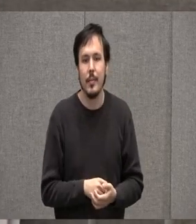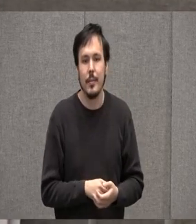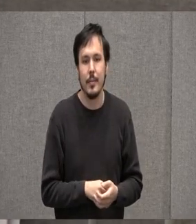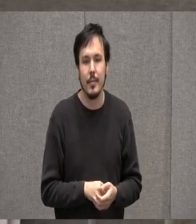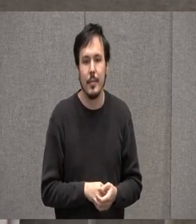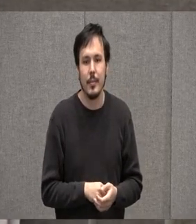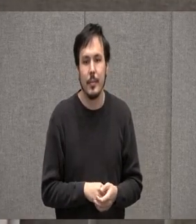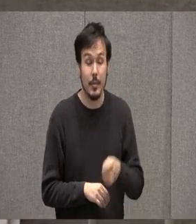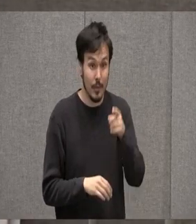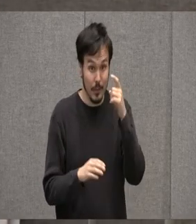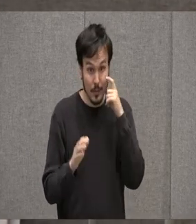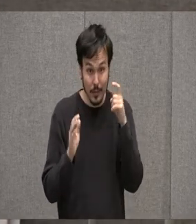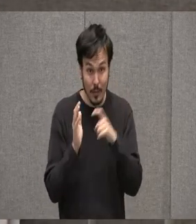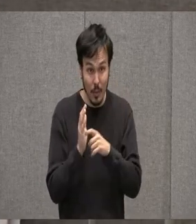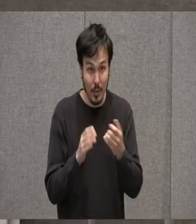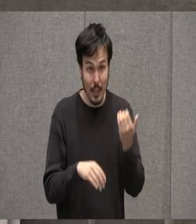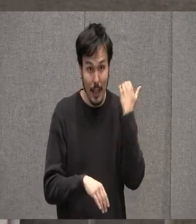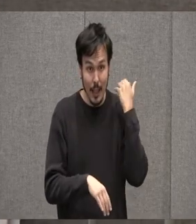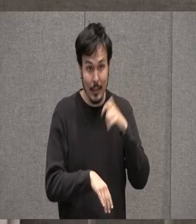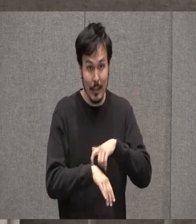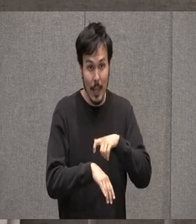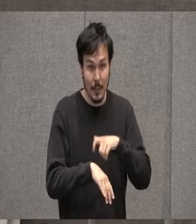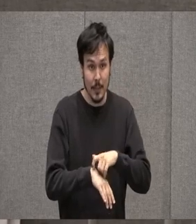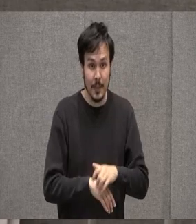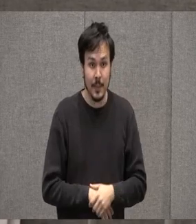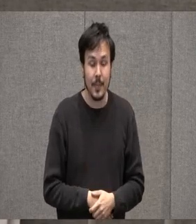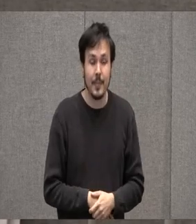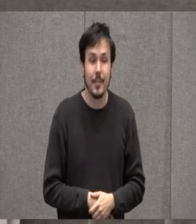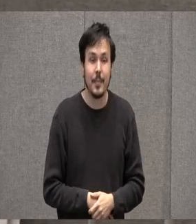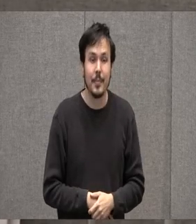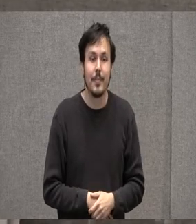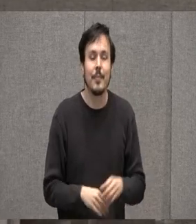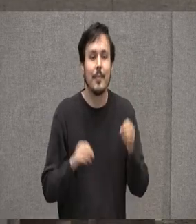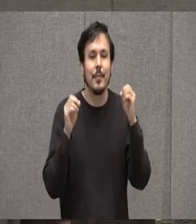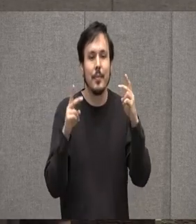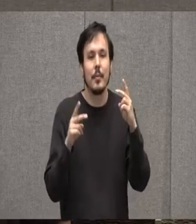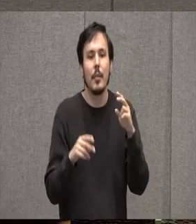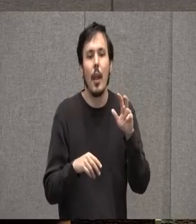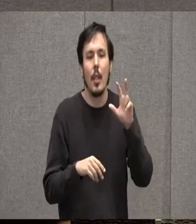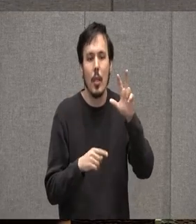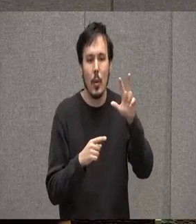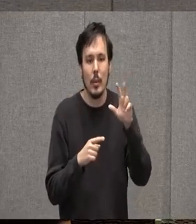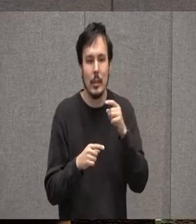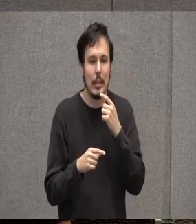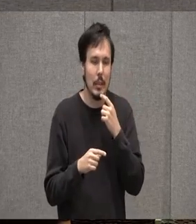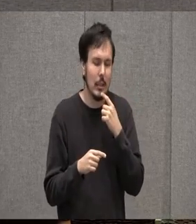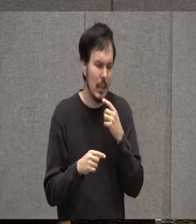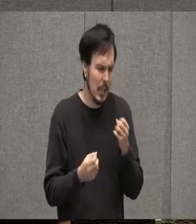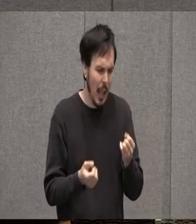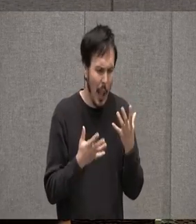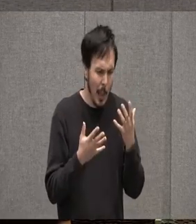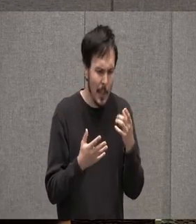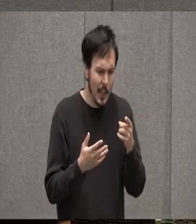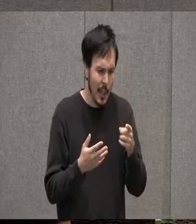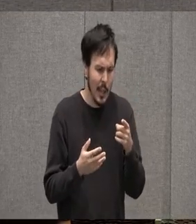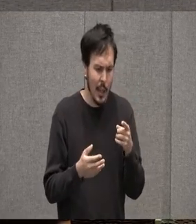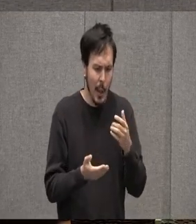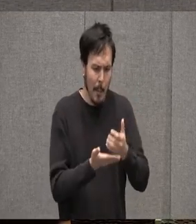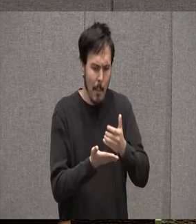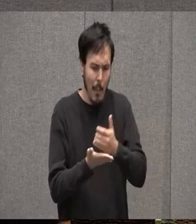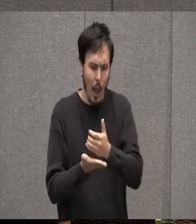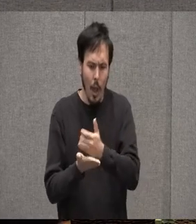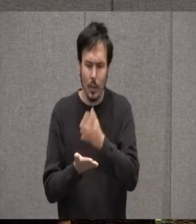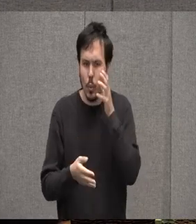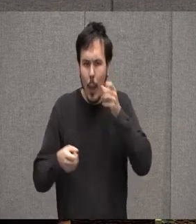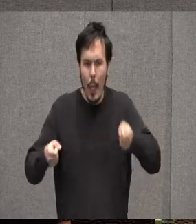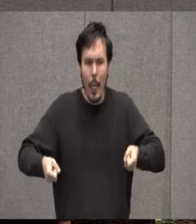Did anybody notice that last time? All right, number 3 says, how many pots will the box hold? Show